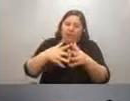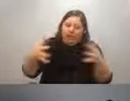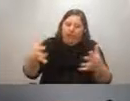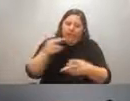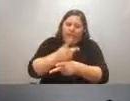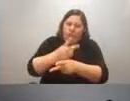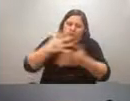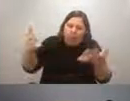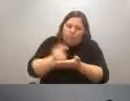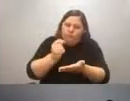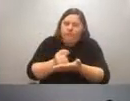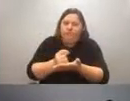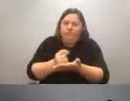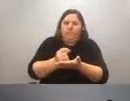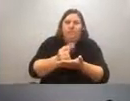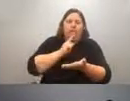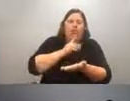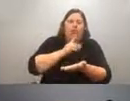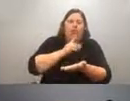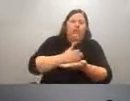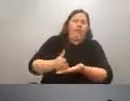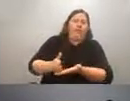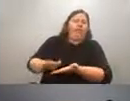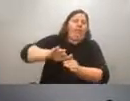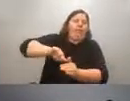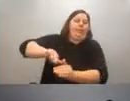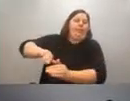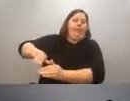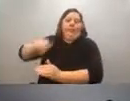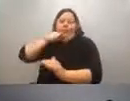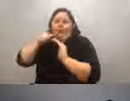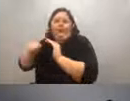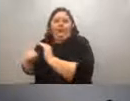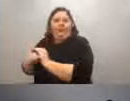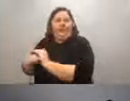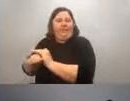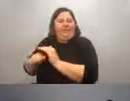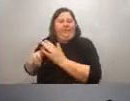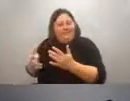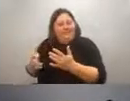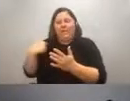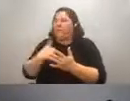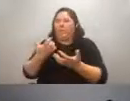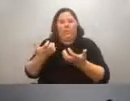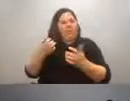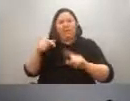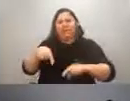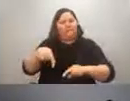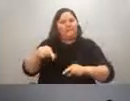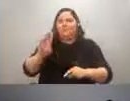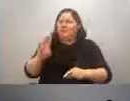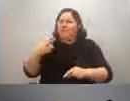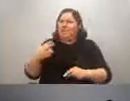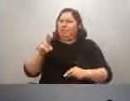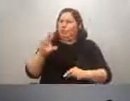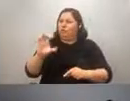um are are kind of shuffled away into the shadows and um we really wanted the bhrc to be a different experience for